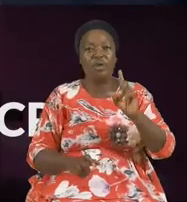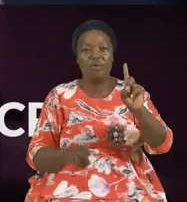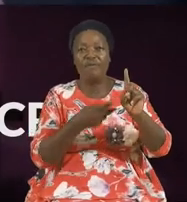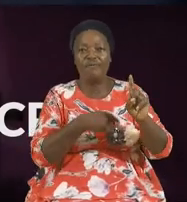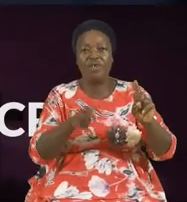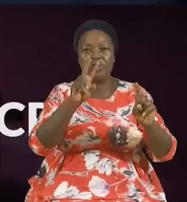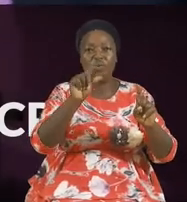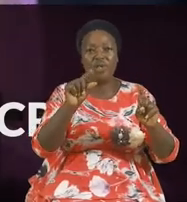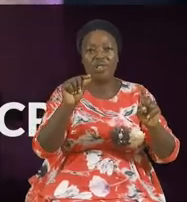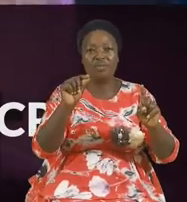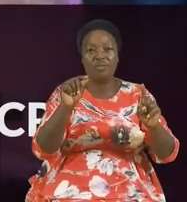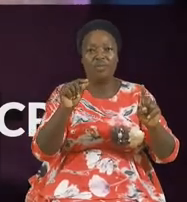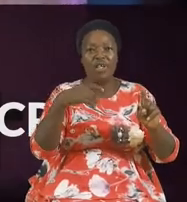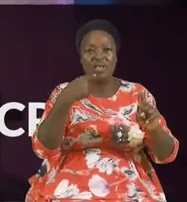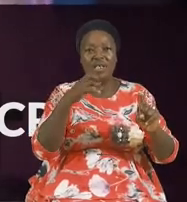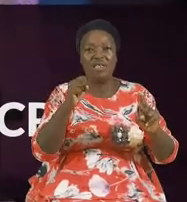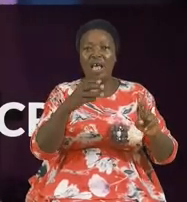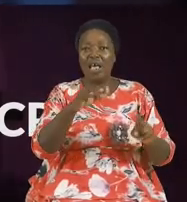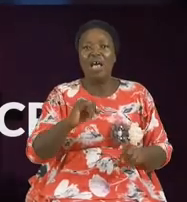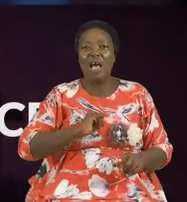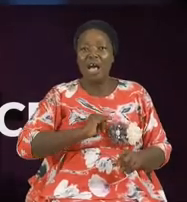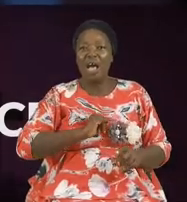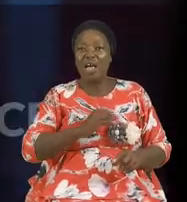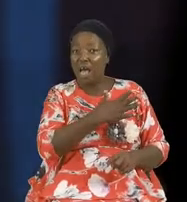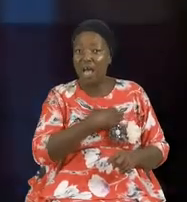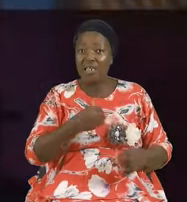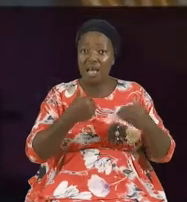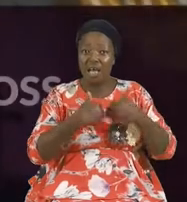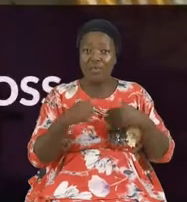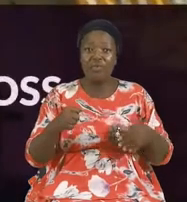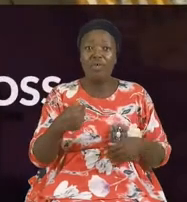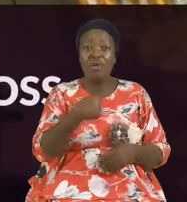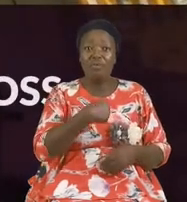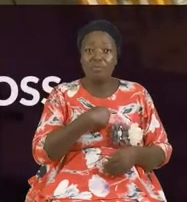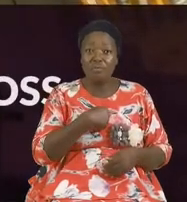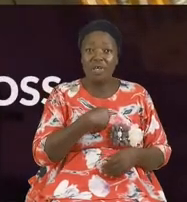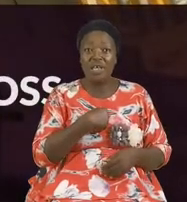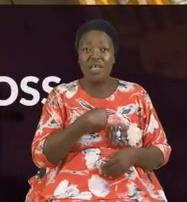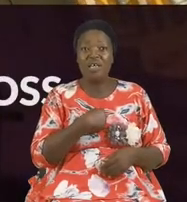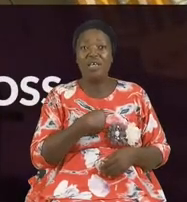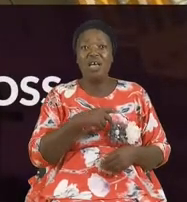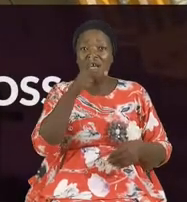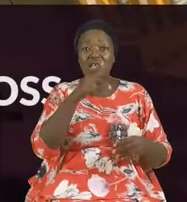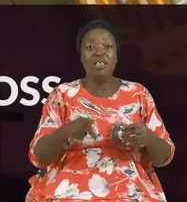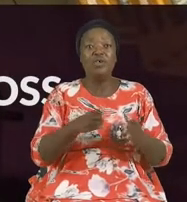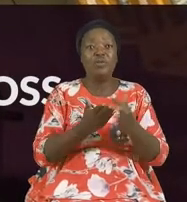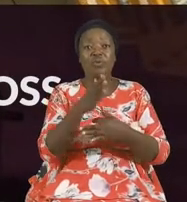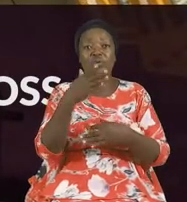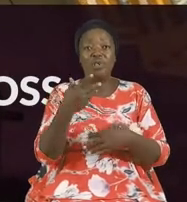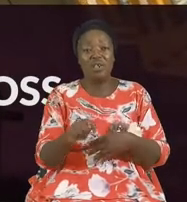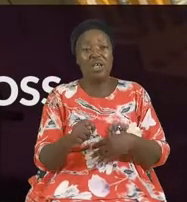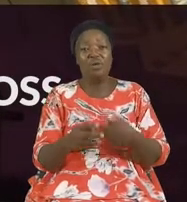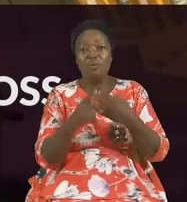the cross. Look at Colossians chapter 1, reading from verse 20. It says, and having made